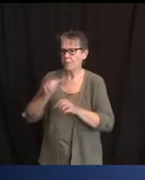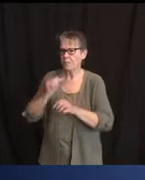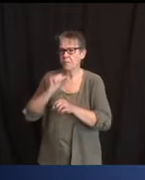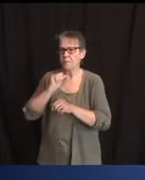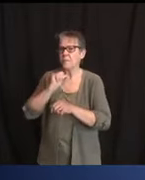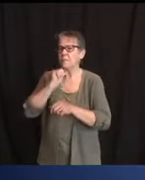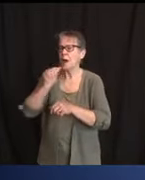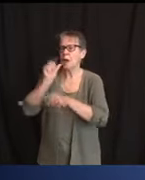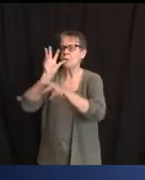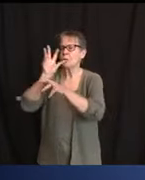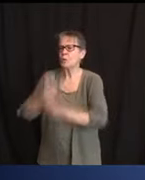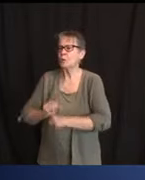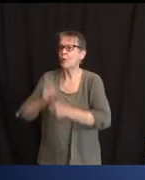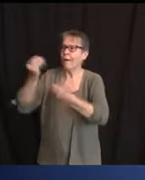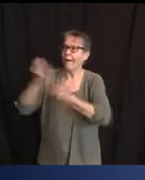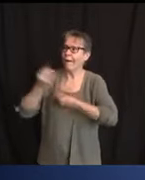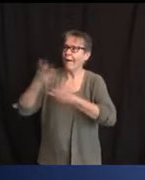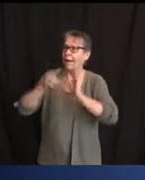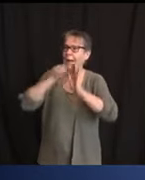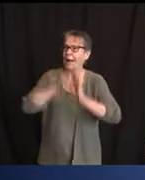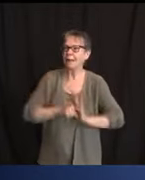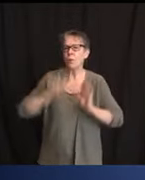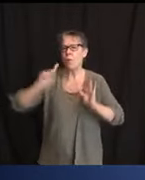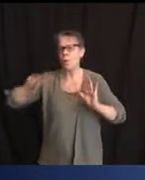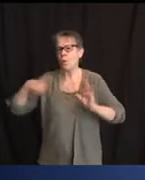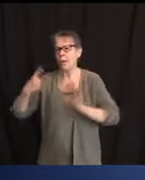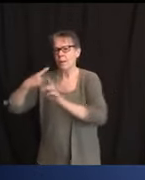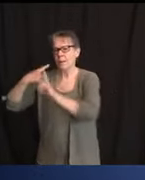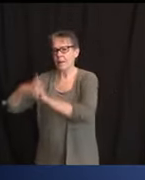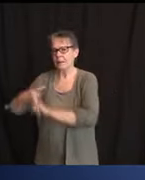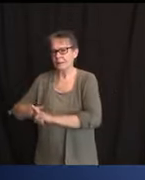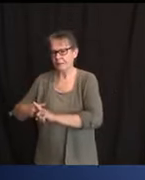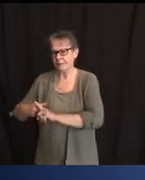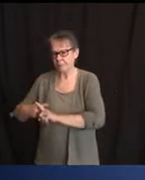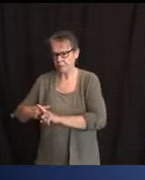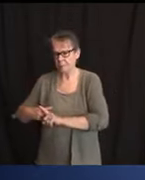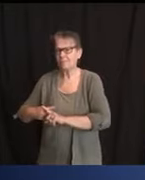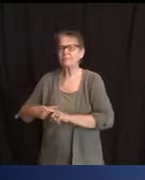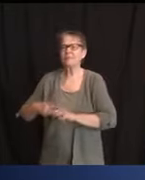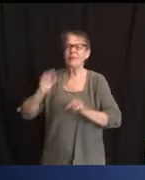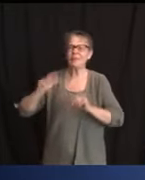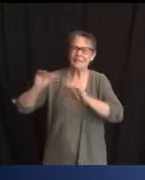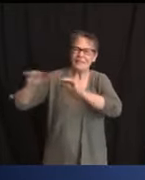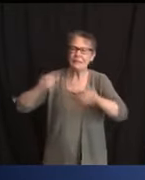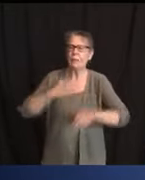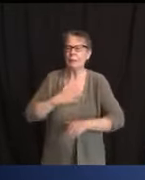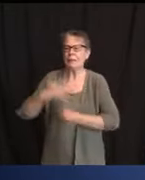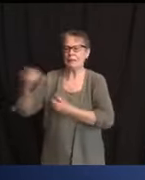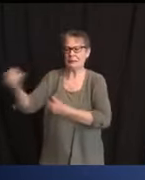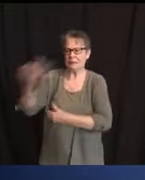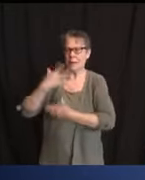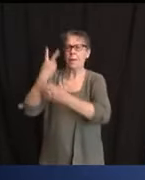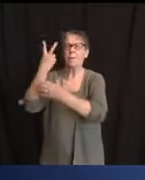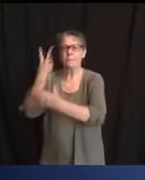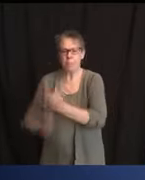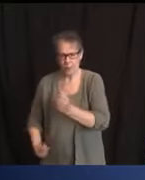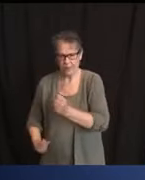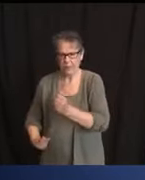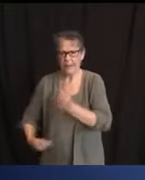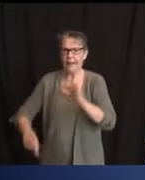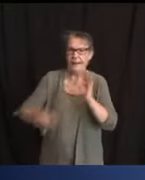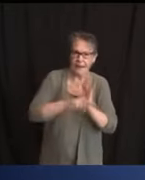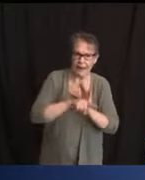want the positives and the negatives, we were more comfortable with what we call the major labs. We worked with them more regularly. We were getting most of the data from them back